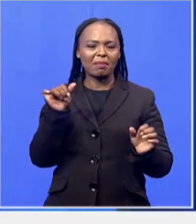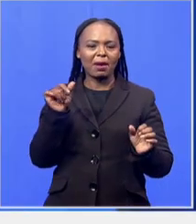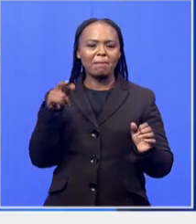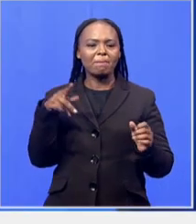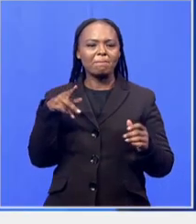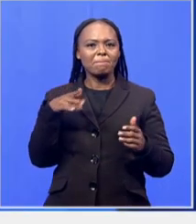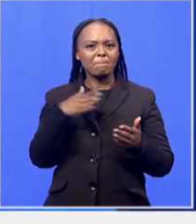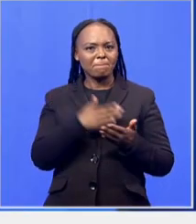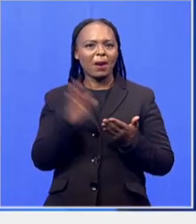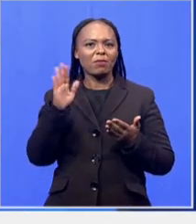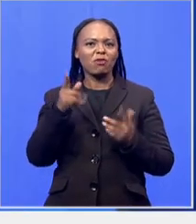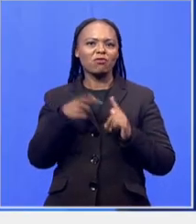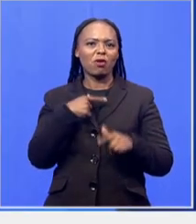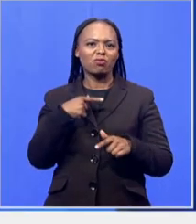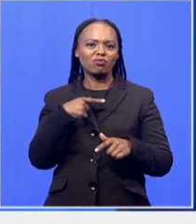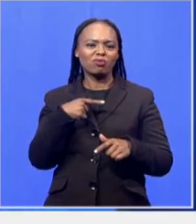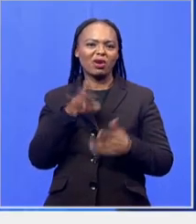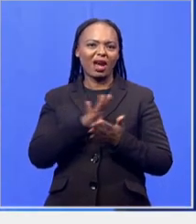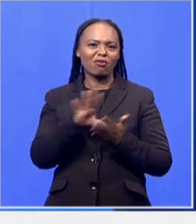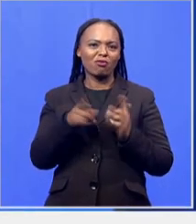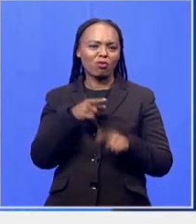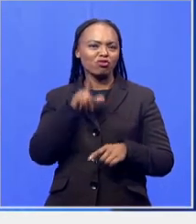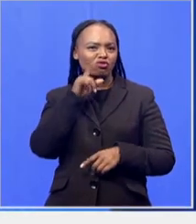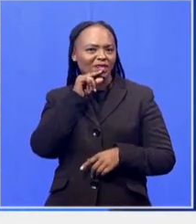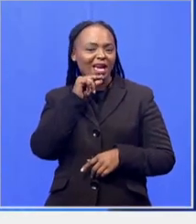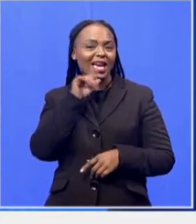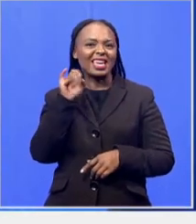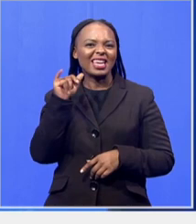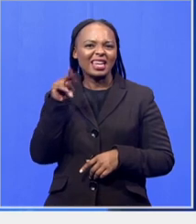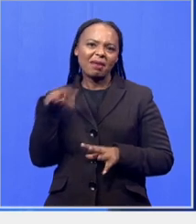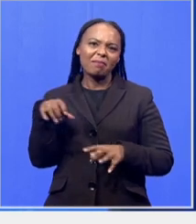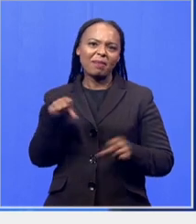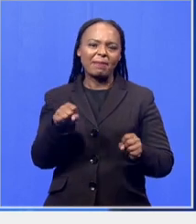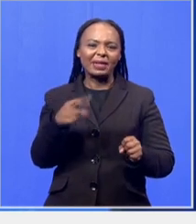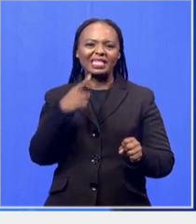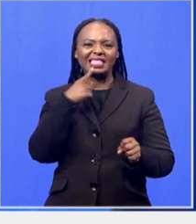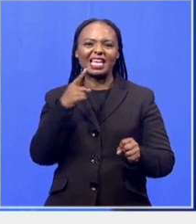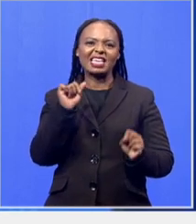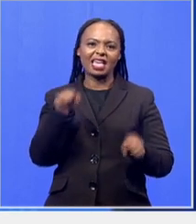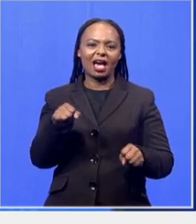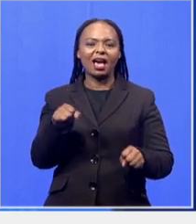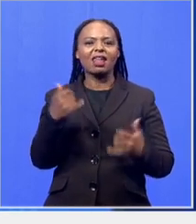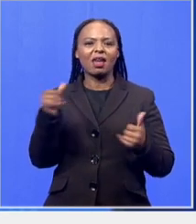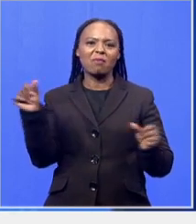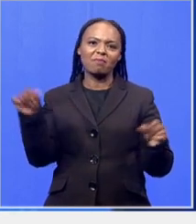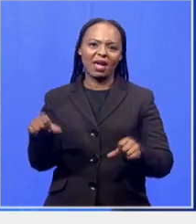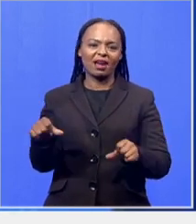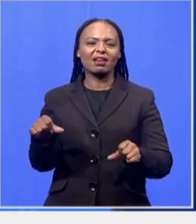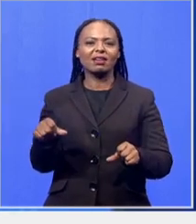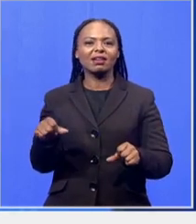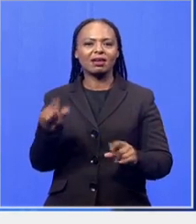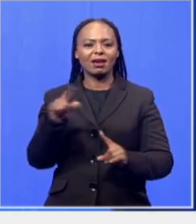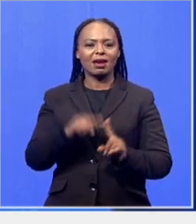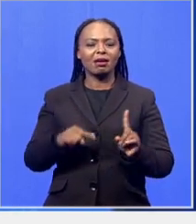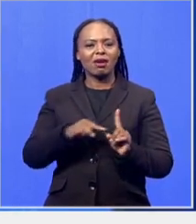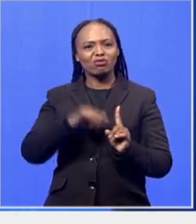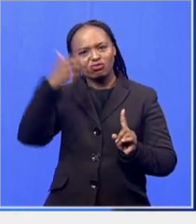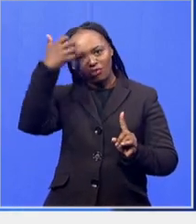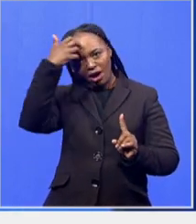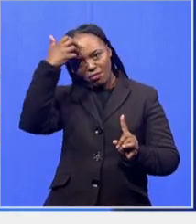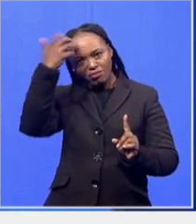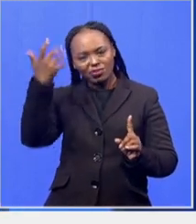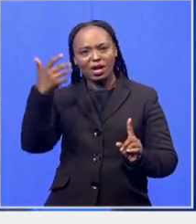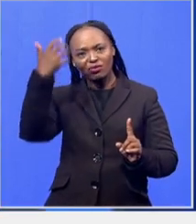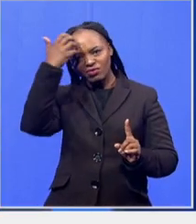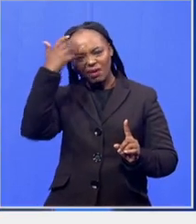And the expectation was that with Elon Musk taking on Twitter, that he will be able to bring back Donald Trump. Well, Donald Trump hasn't really showed some interest.